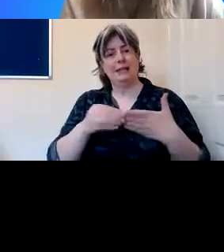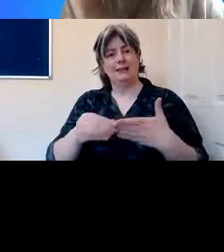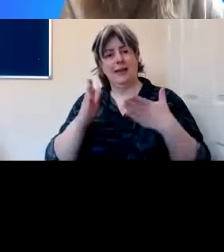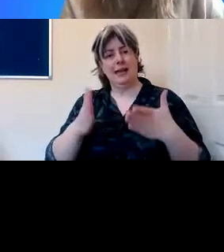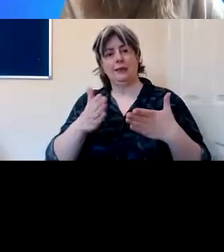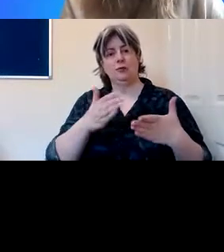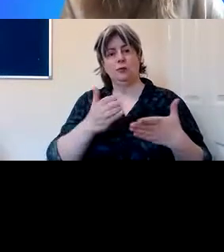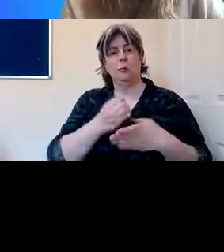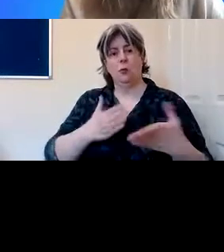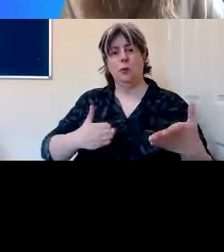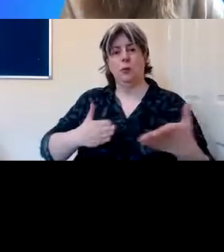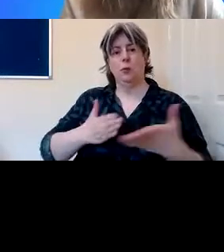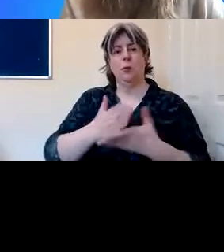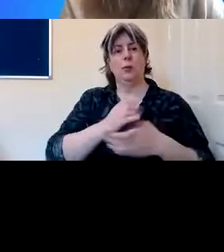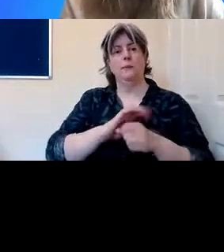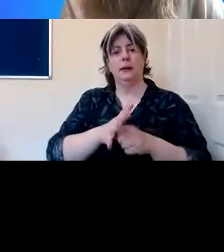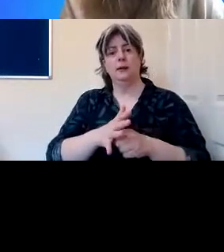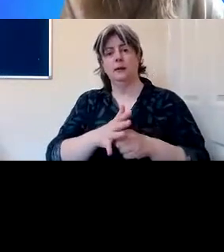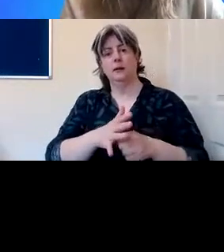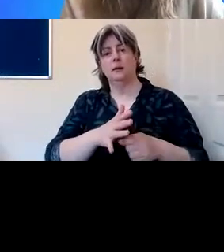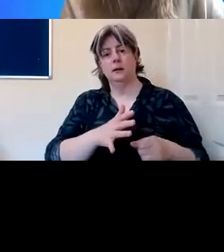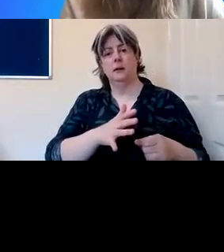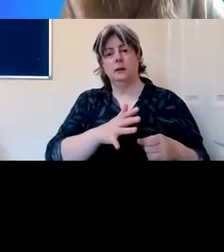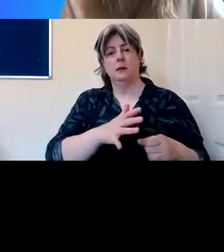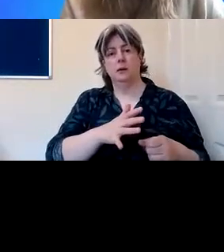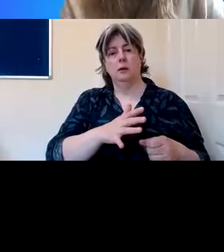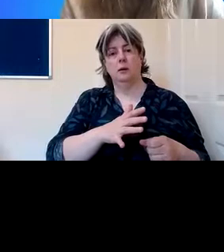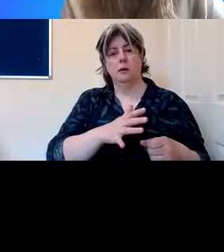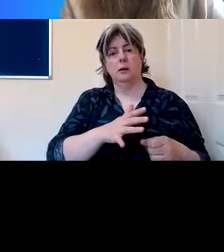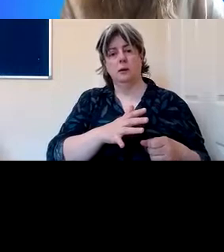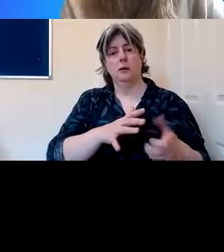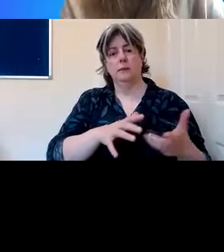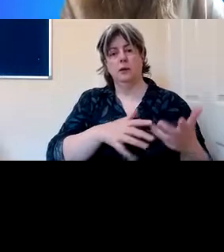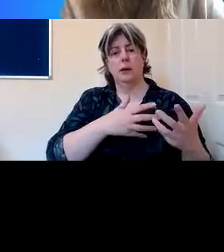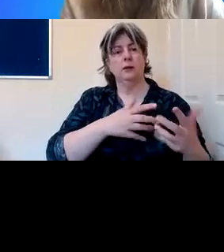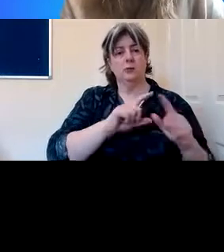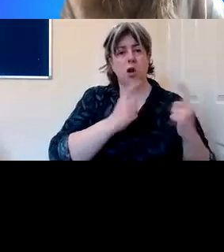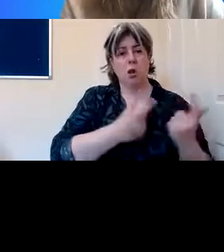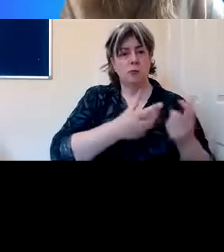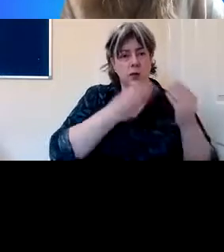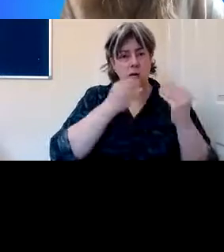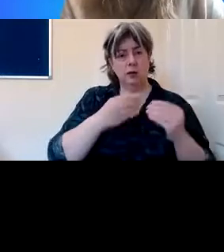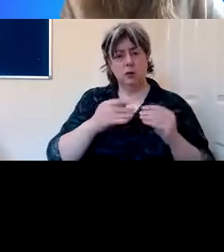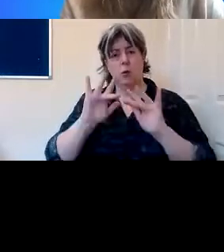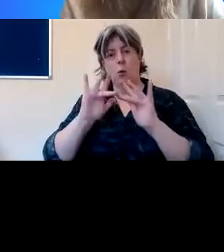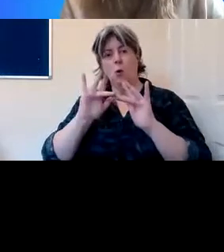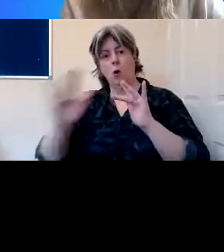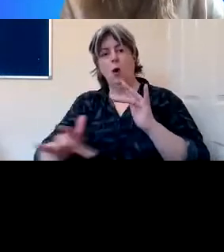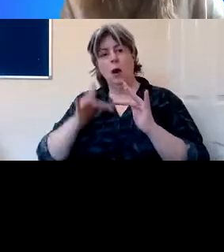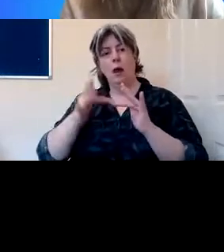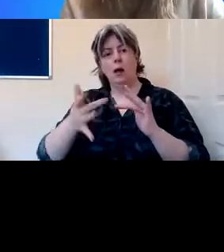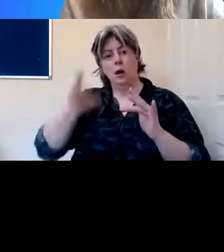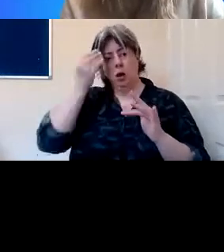the pandemic, whether it's realised about blended learning or just classroom learning or online learning. So it's all things like